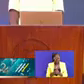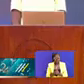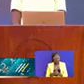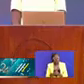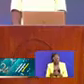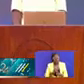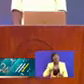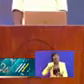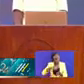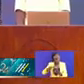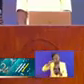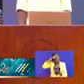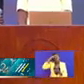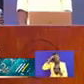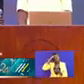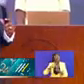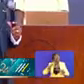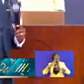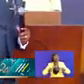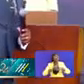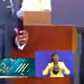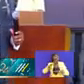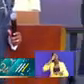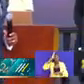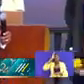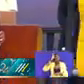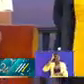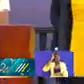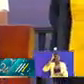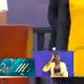he doesn't know is because he's a good